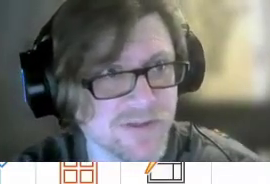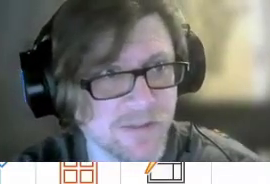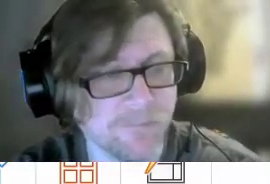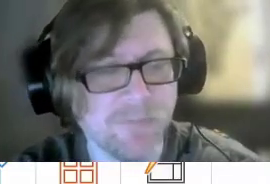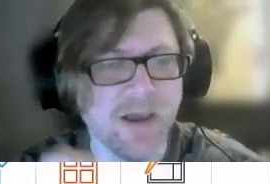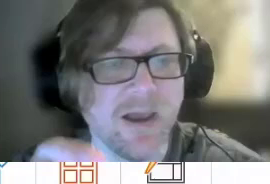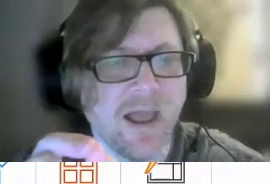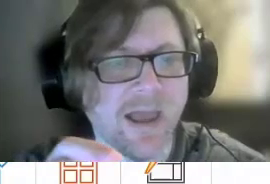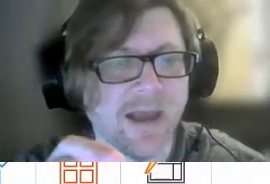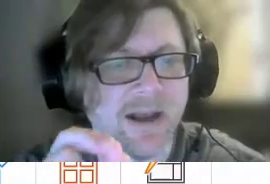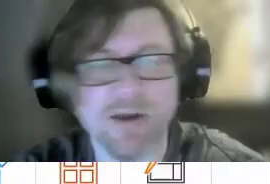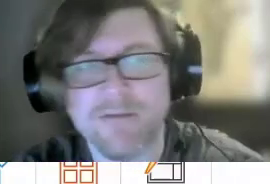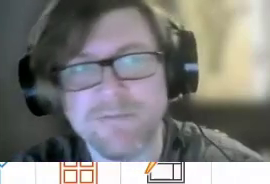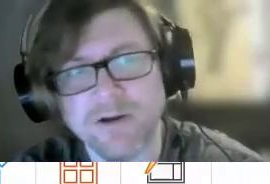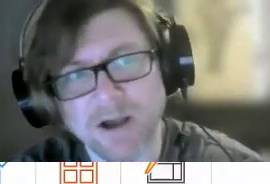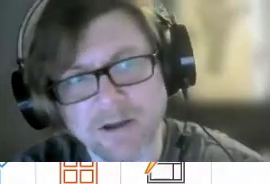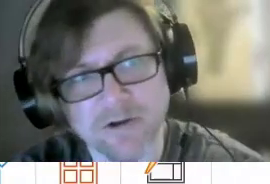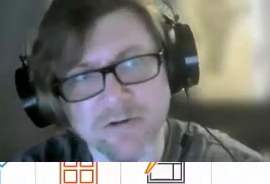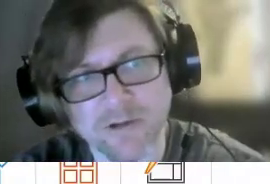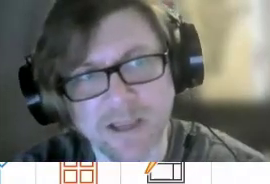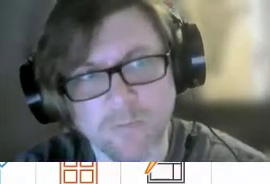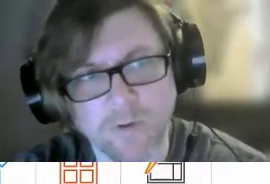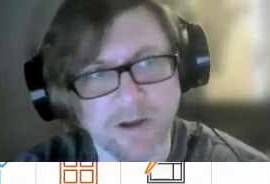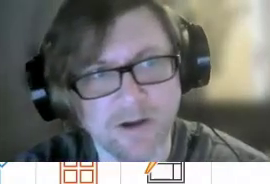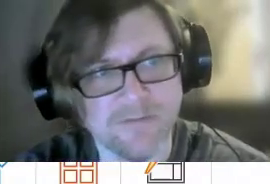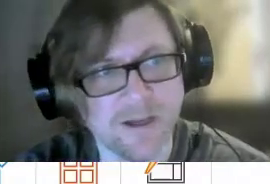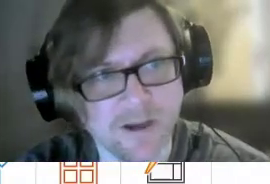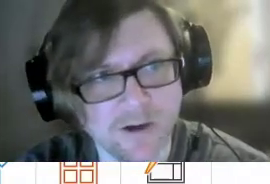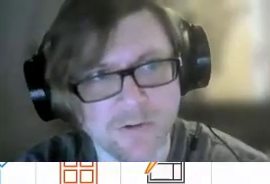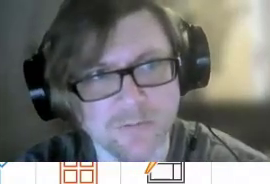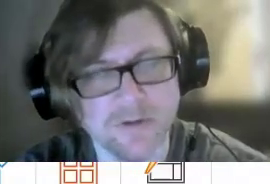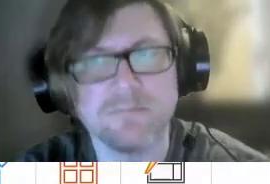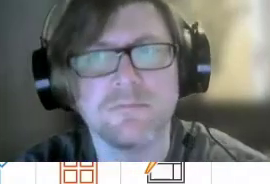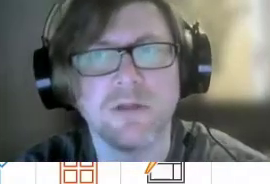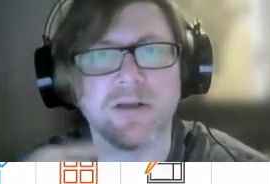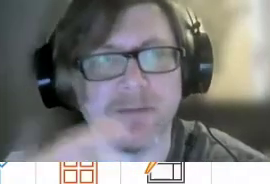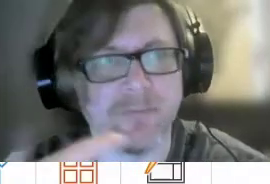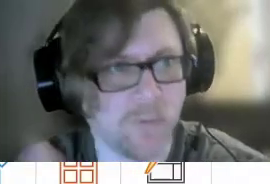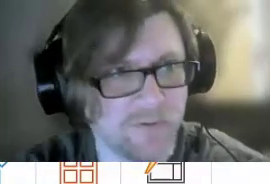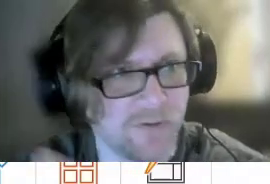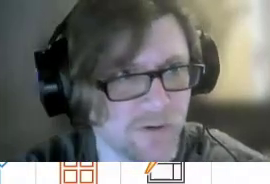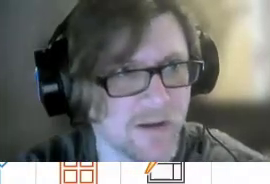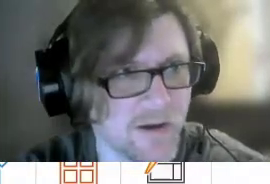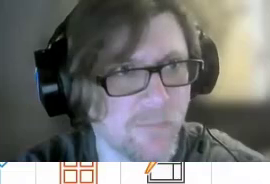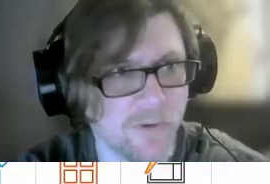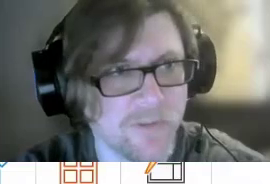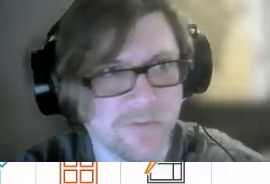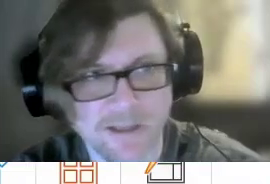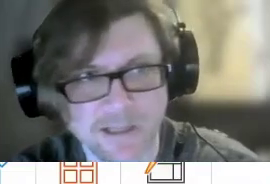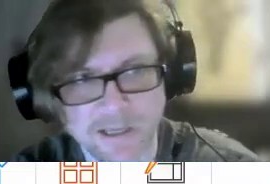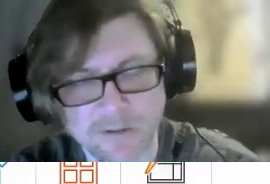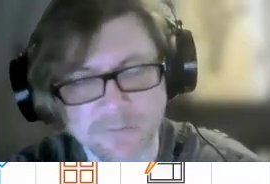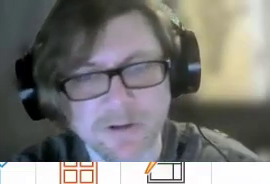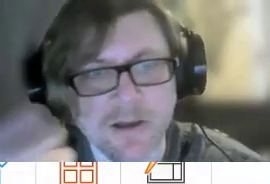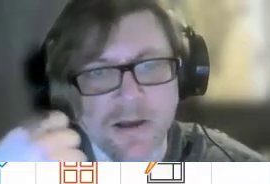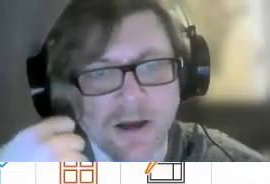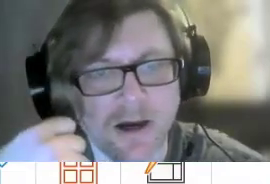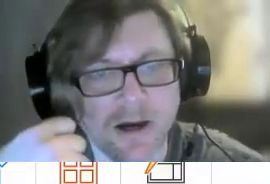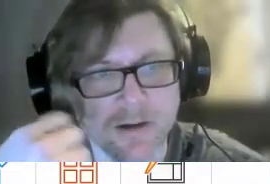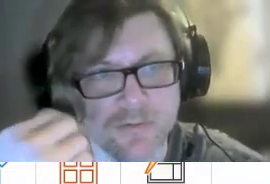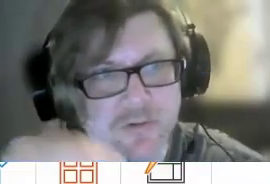little features in them. And I could not figure out how to create one of my own, except for the ones that come with the slide